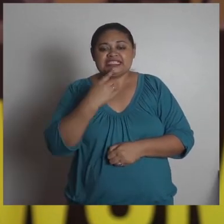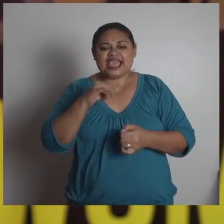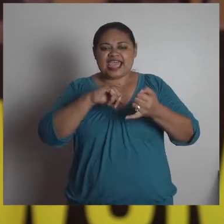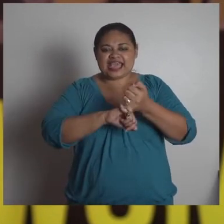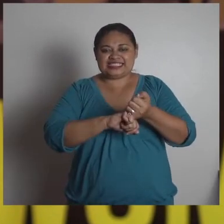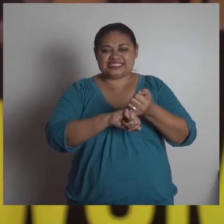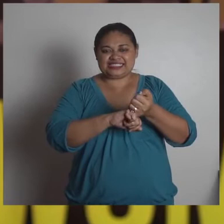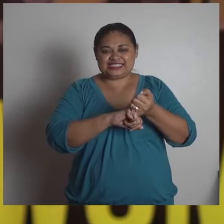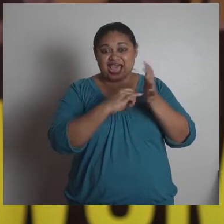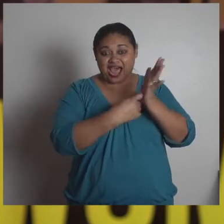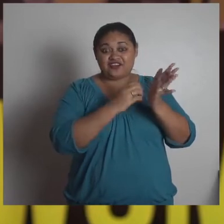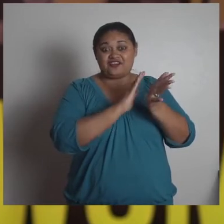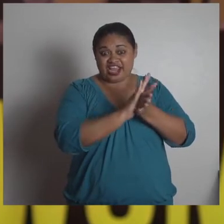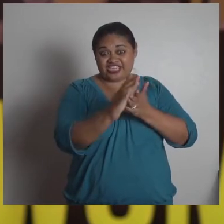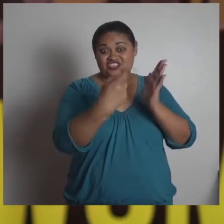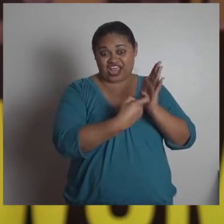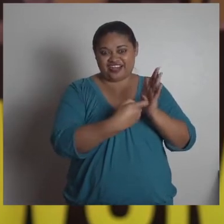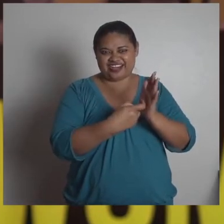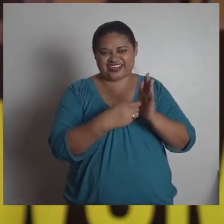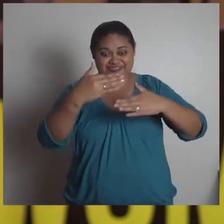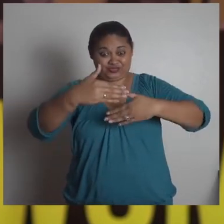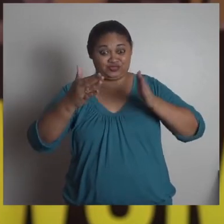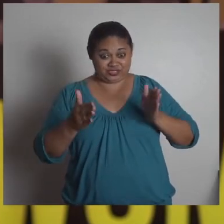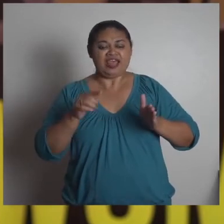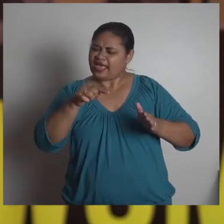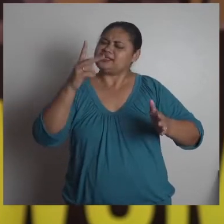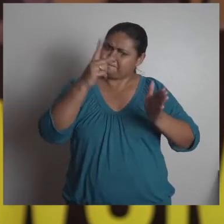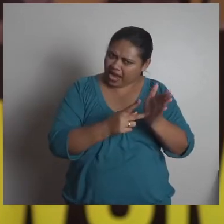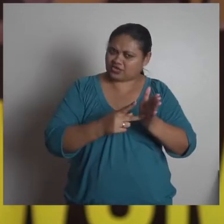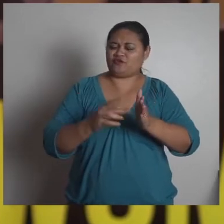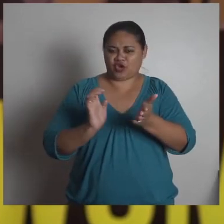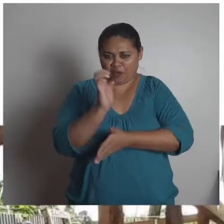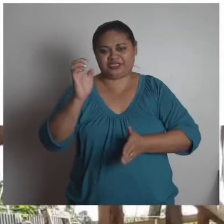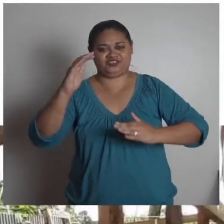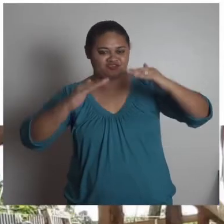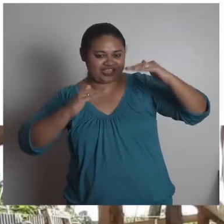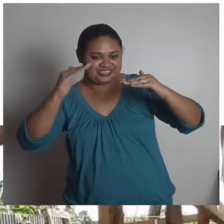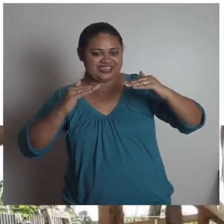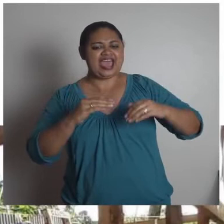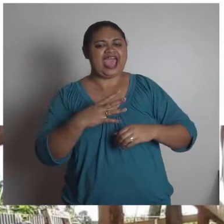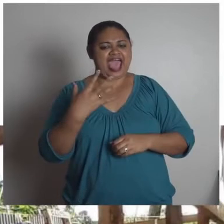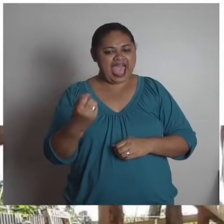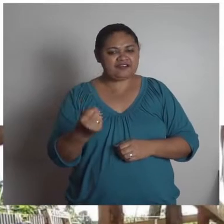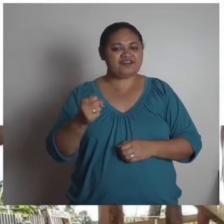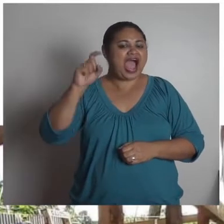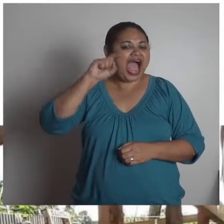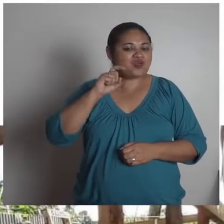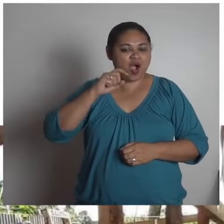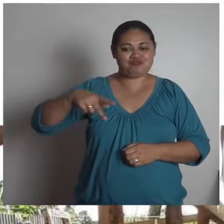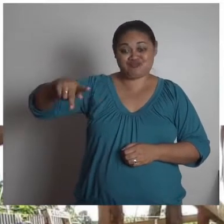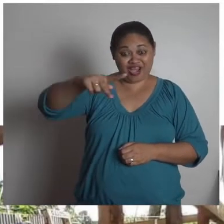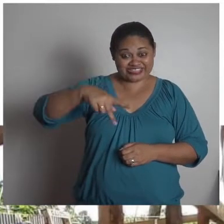yeah, so there's SRHR kits that are part of this work. That's also economic justice, right?